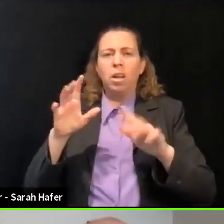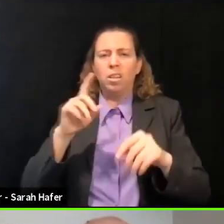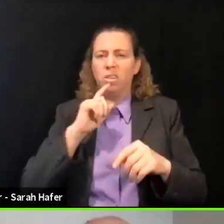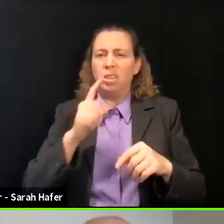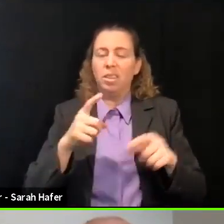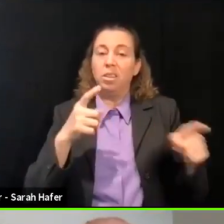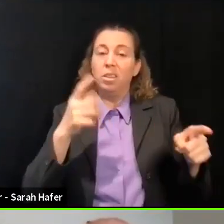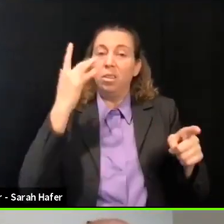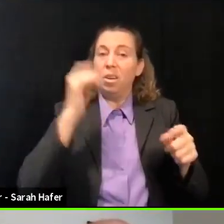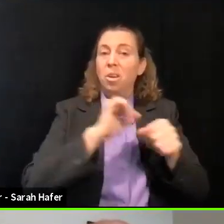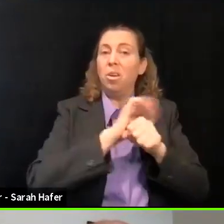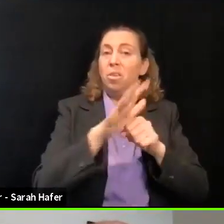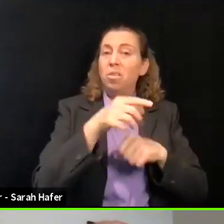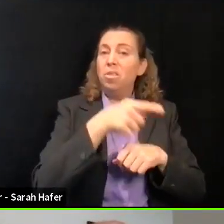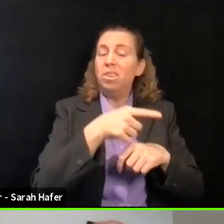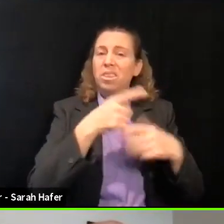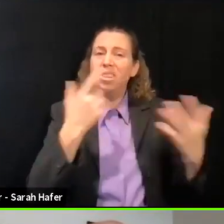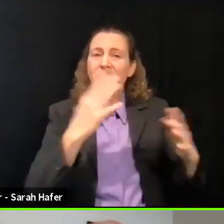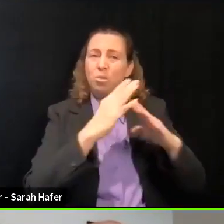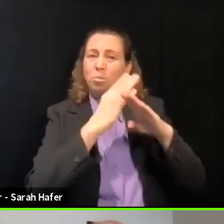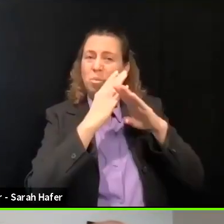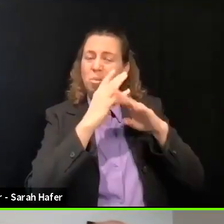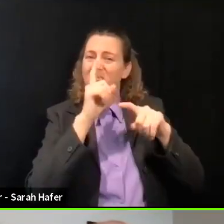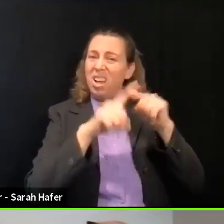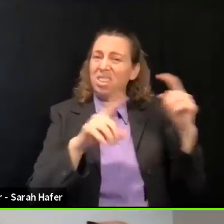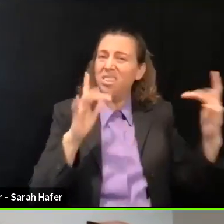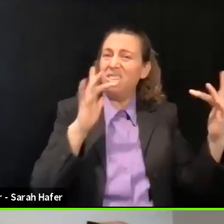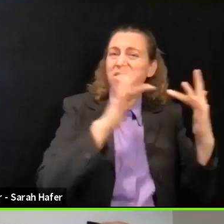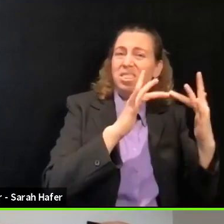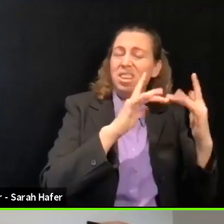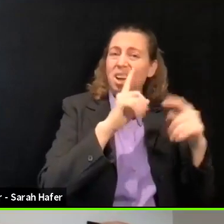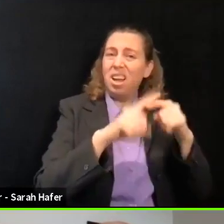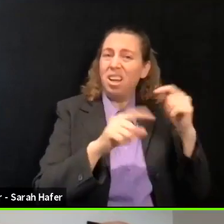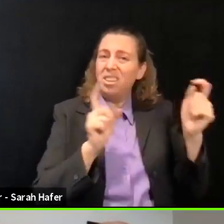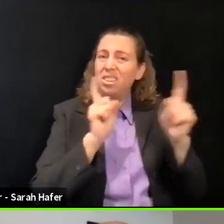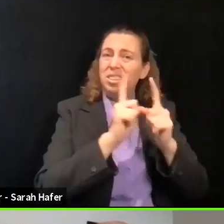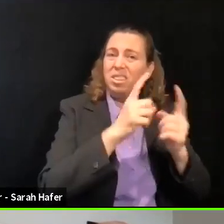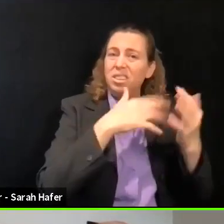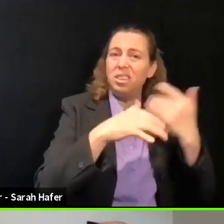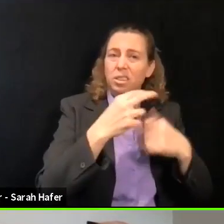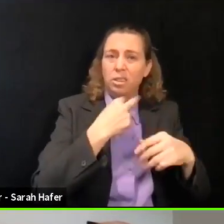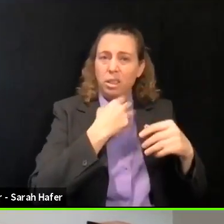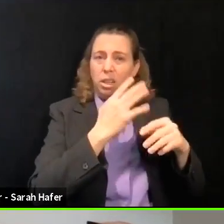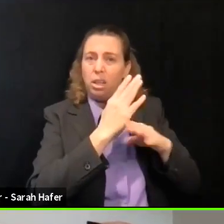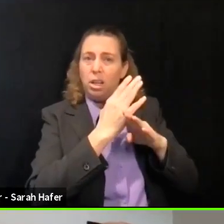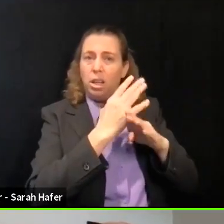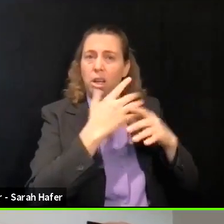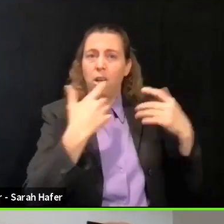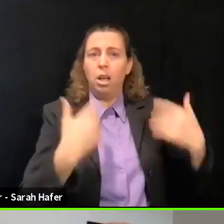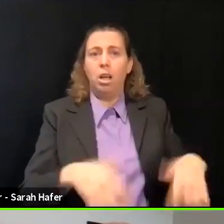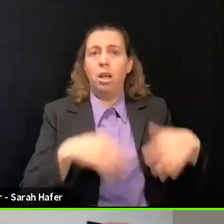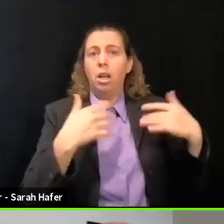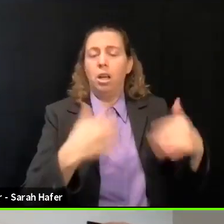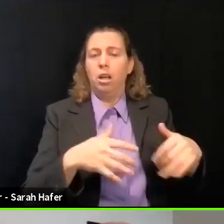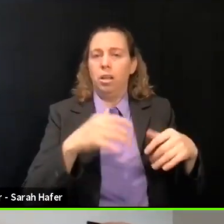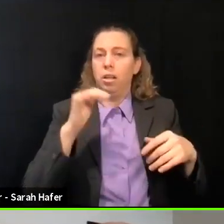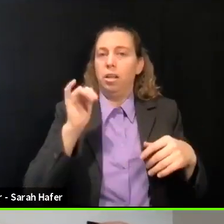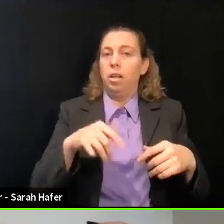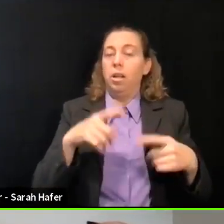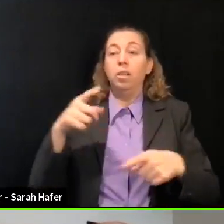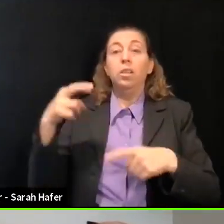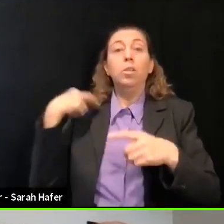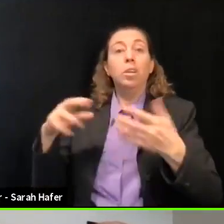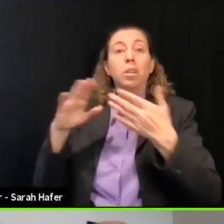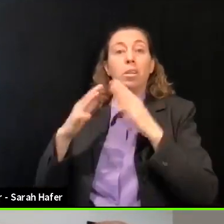appropriate funeral gathering. We encounter this at a time that most of faith communities are shuttered. We lack that